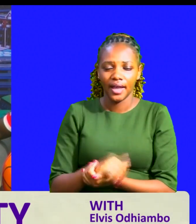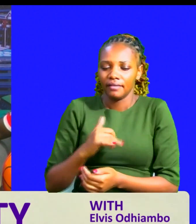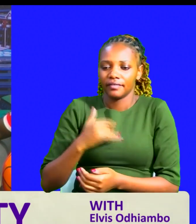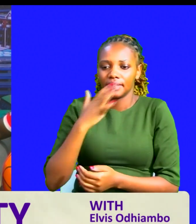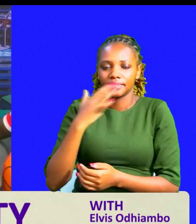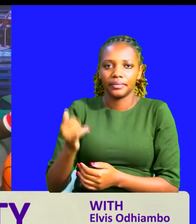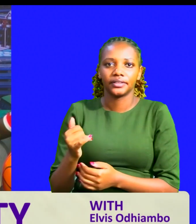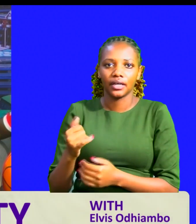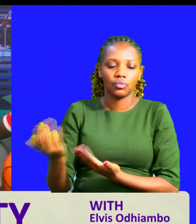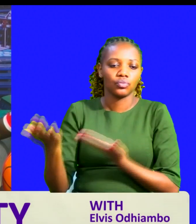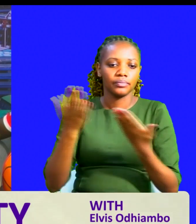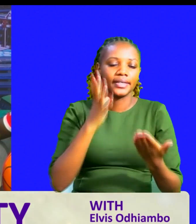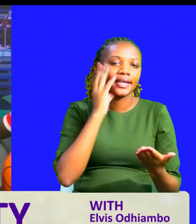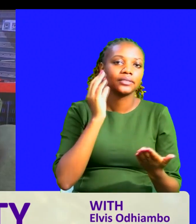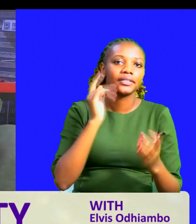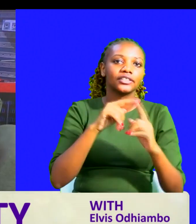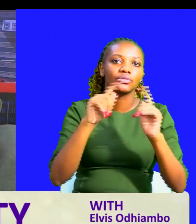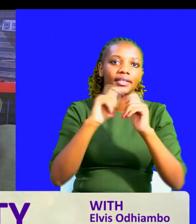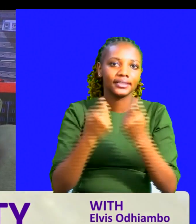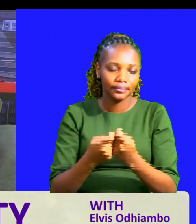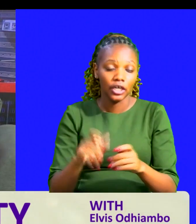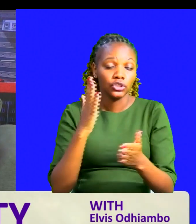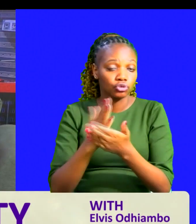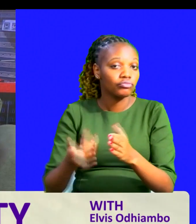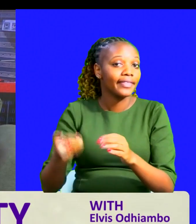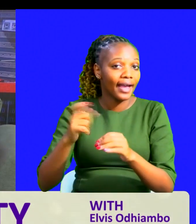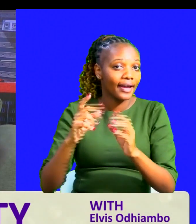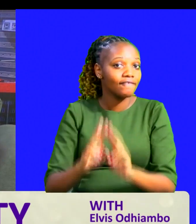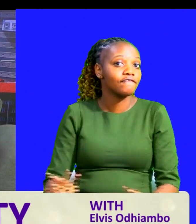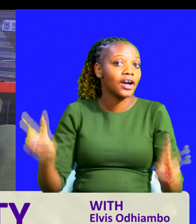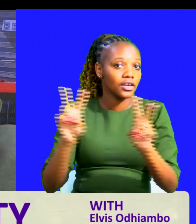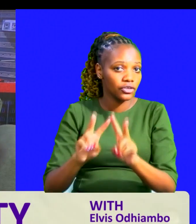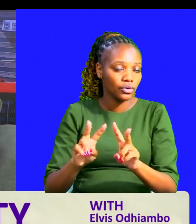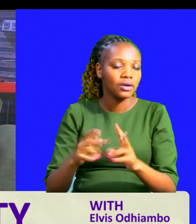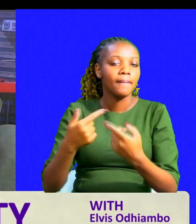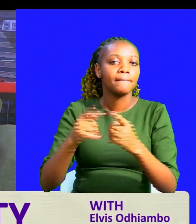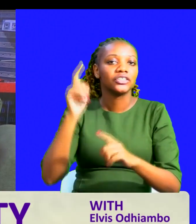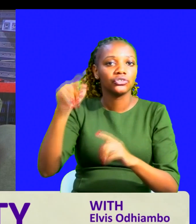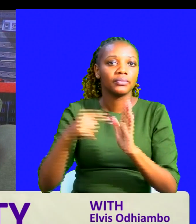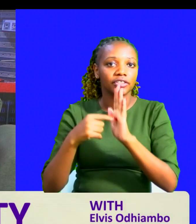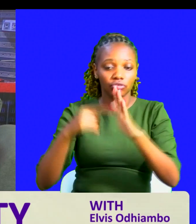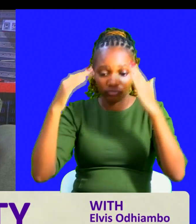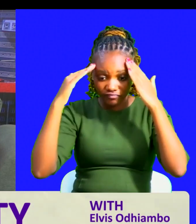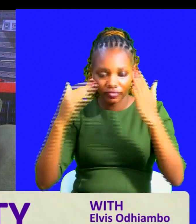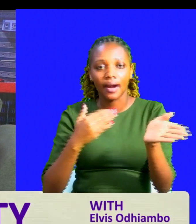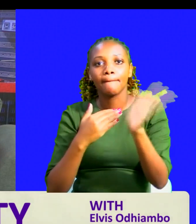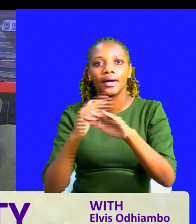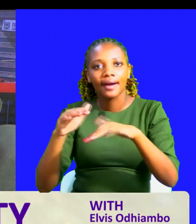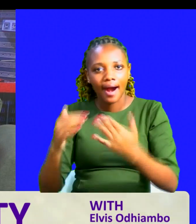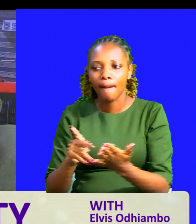that experience to the club. They add value to the club, so you have to show your dedication back to them by paying